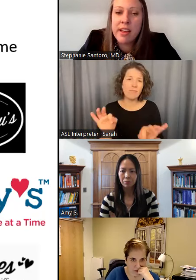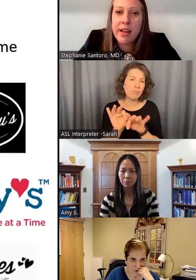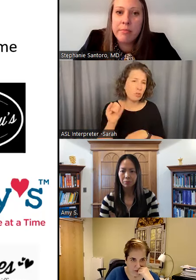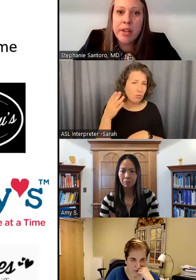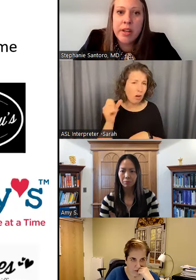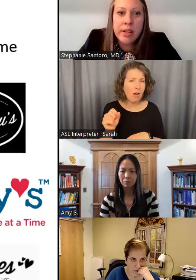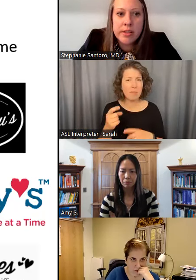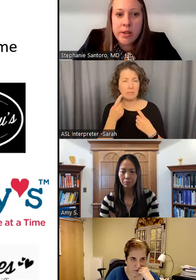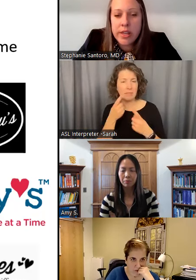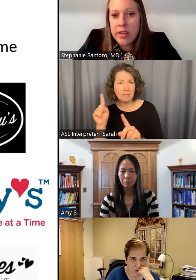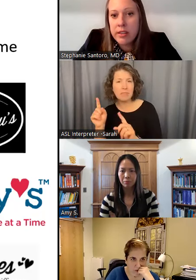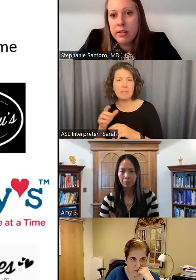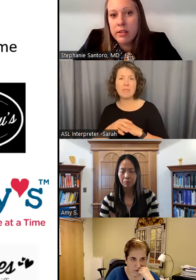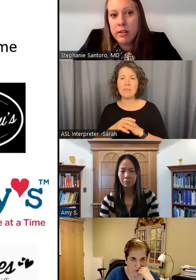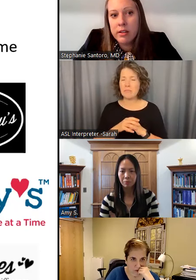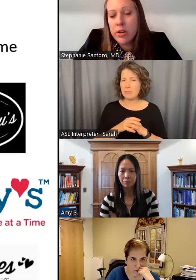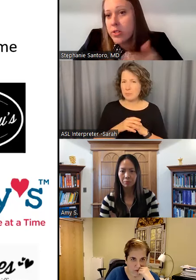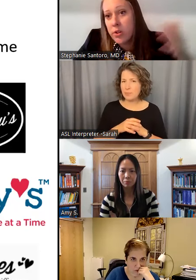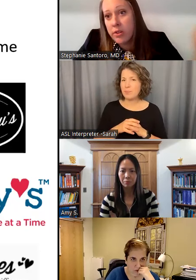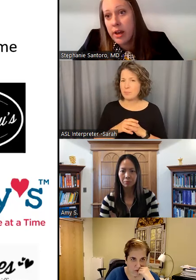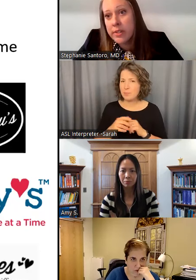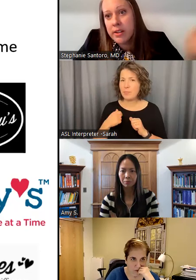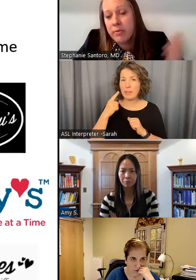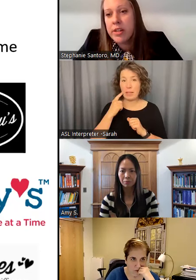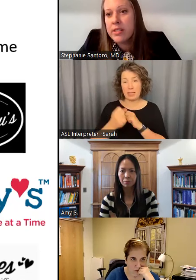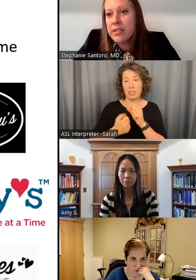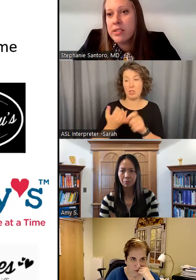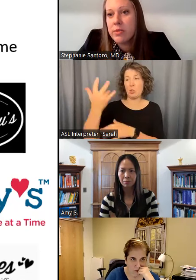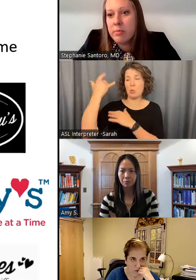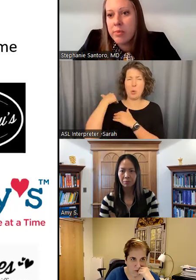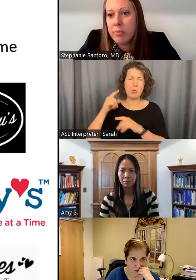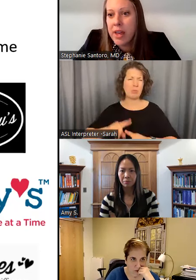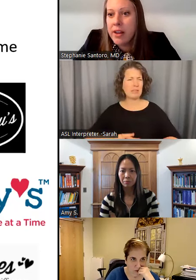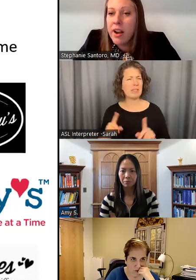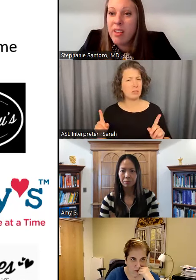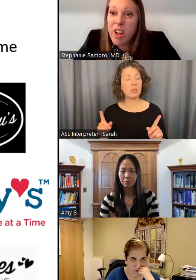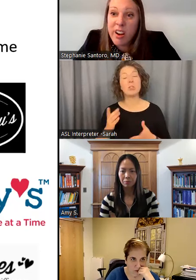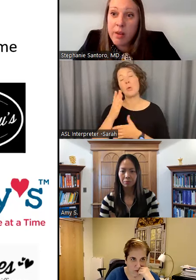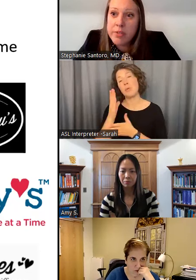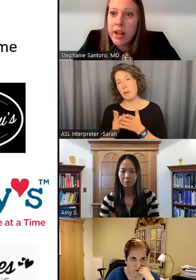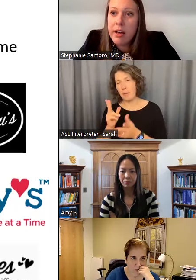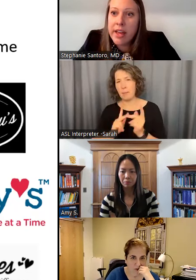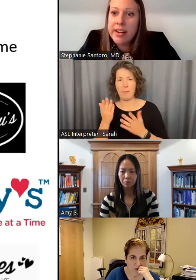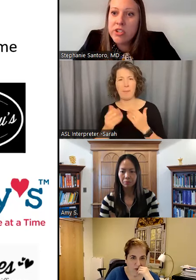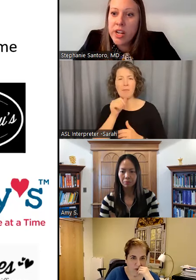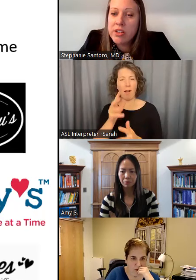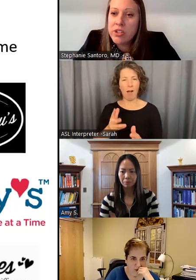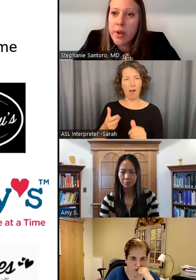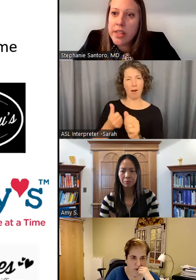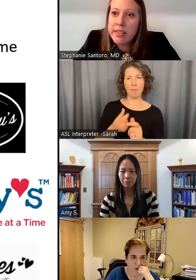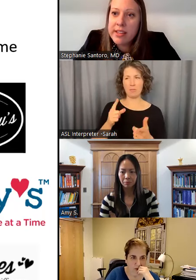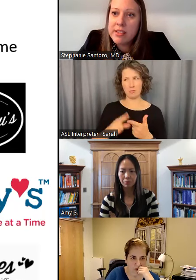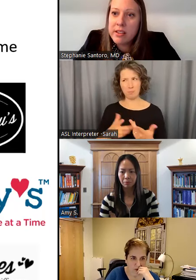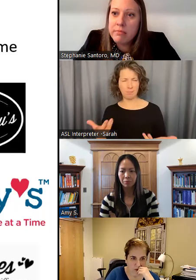accomplishments. So I think years ago that was different. And so some people may not have caught up to how that has changed.